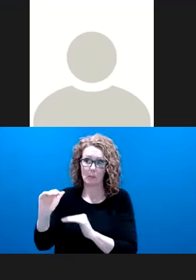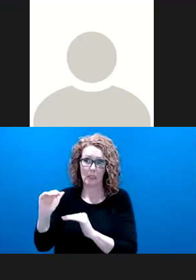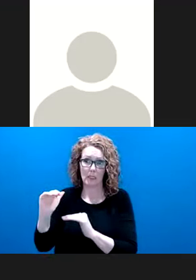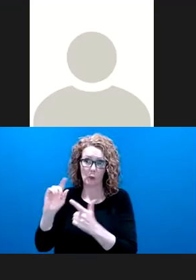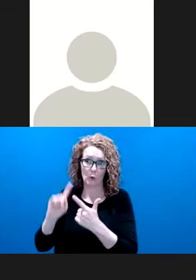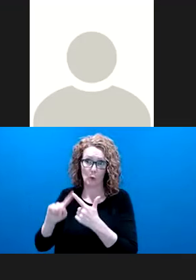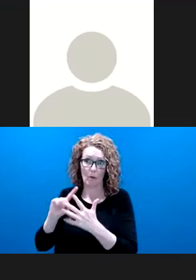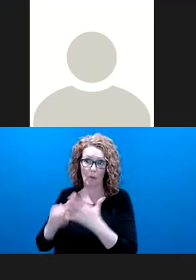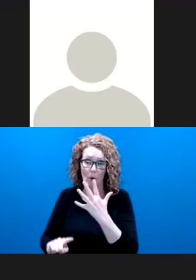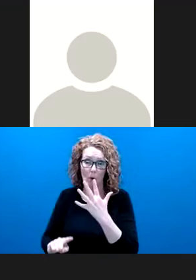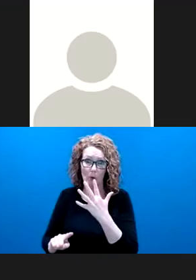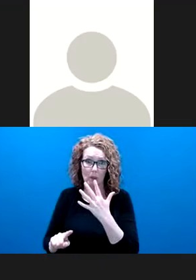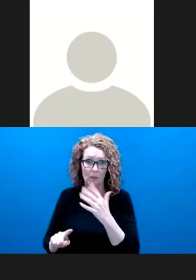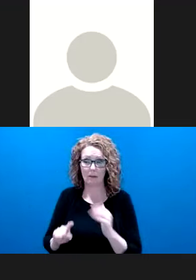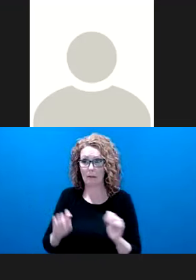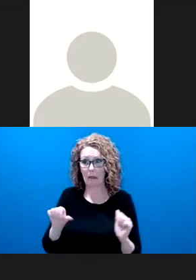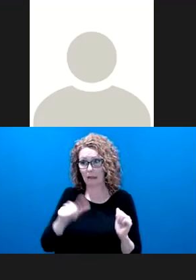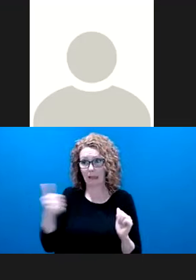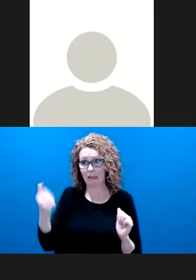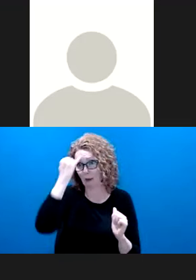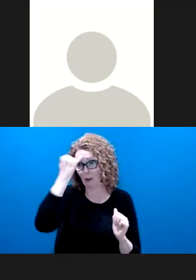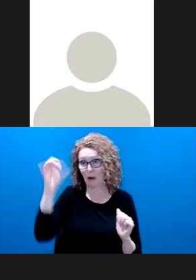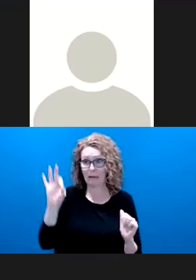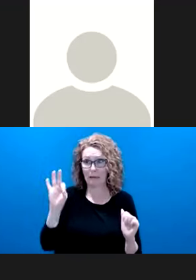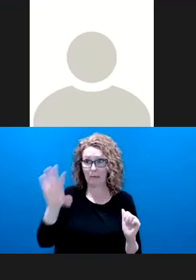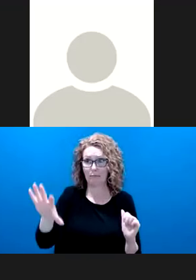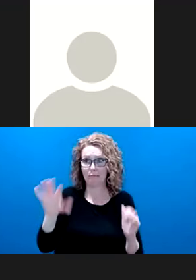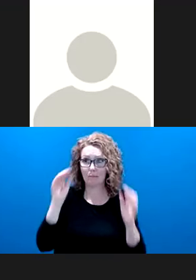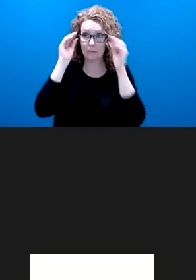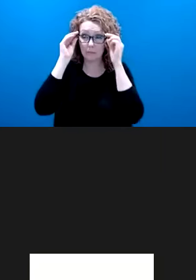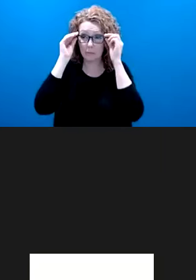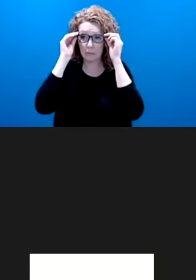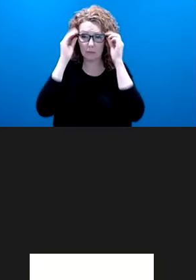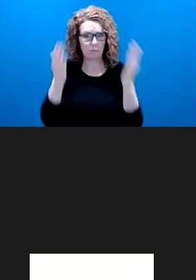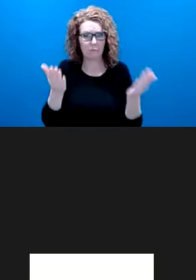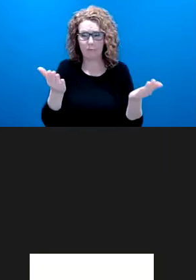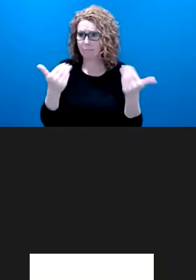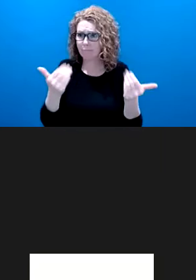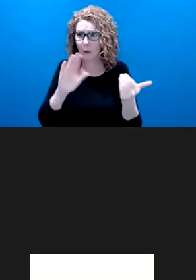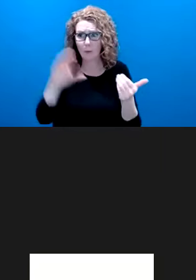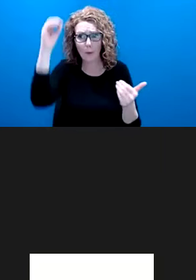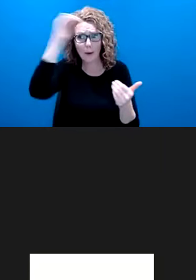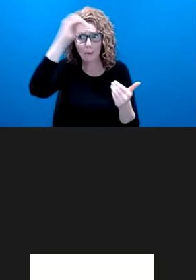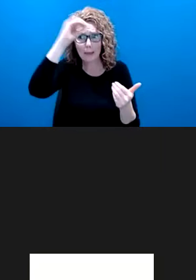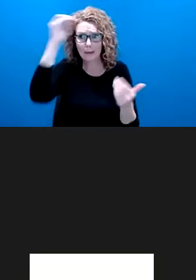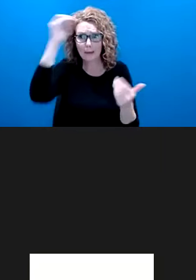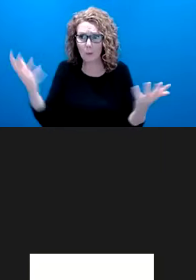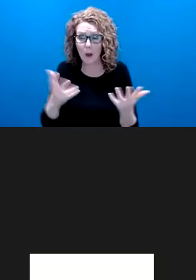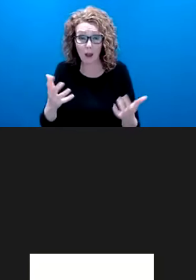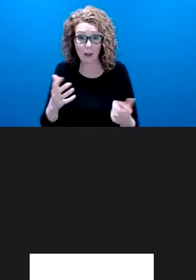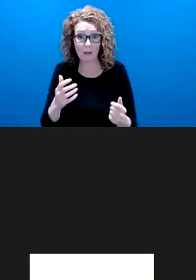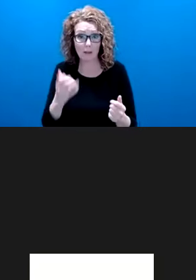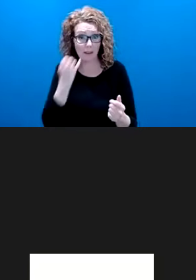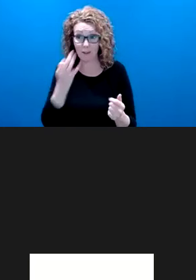And of course, this is just other ideas. You guys can shoot me down and it won't hurt